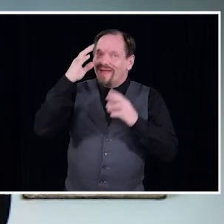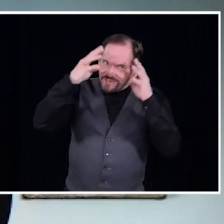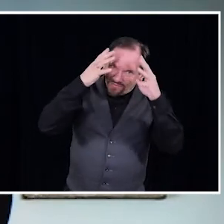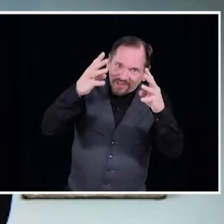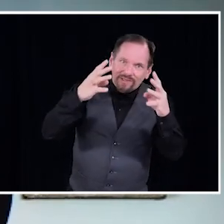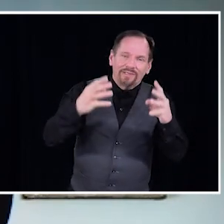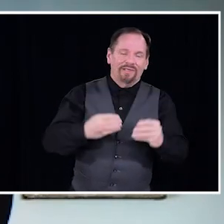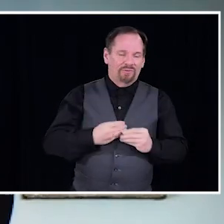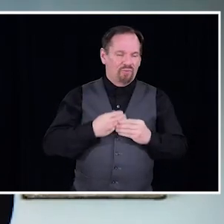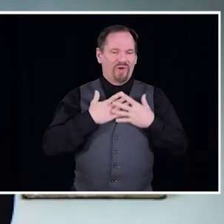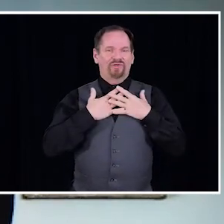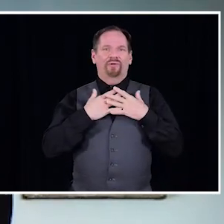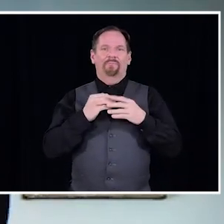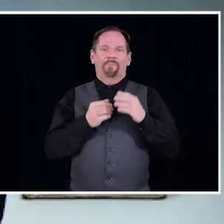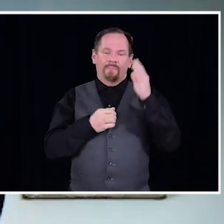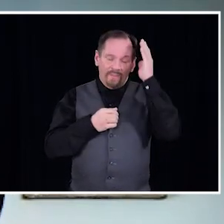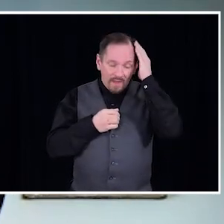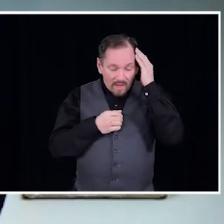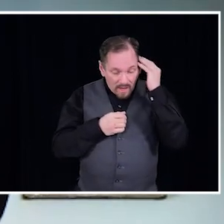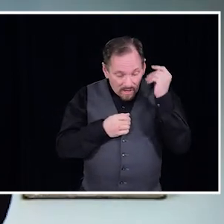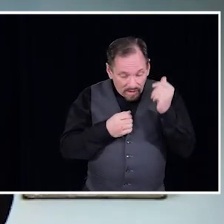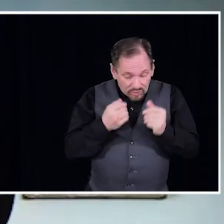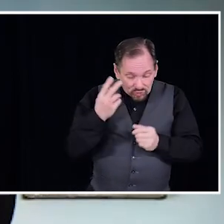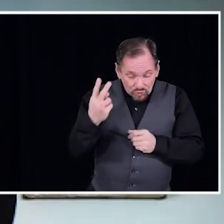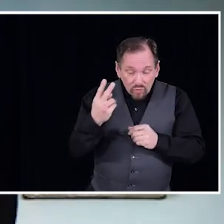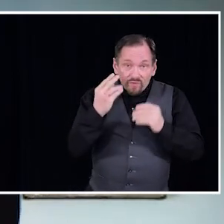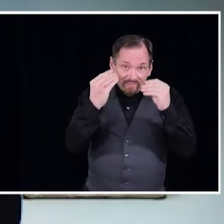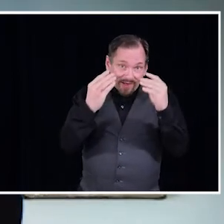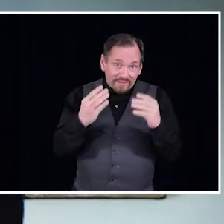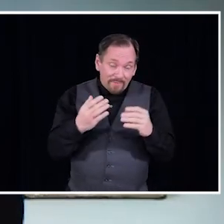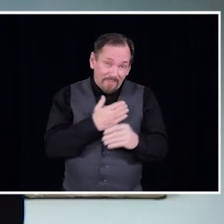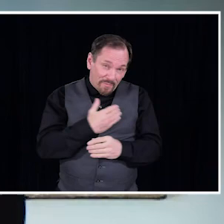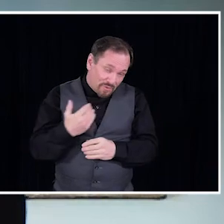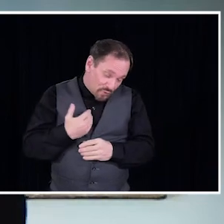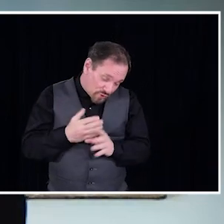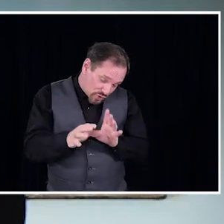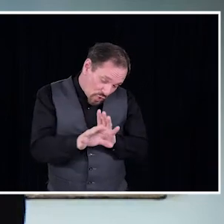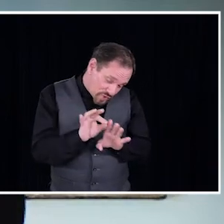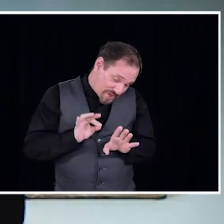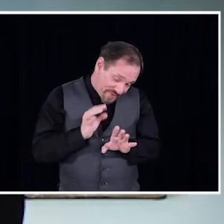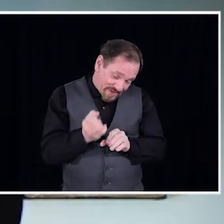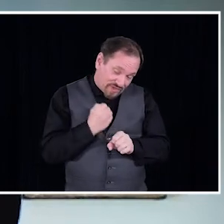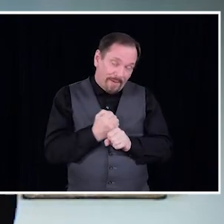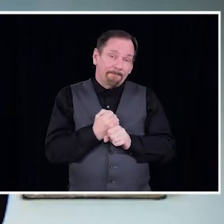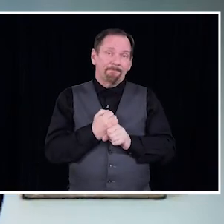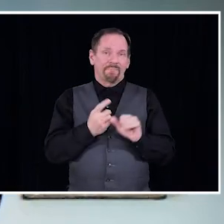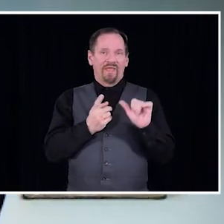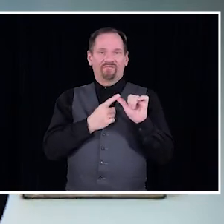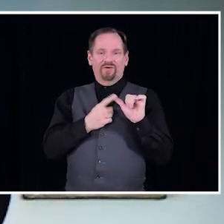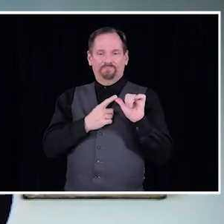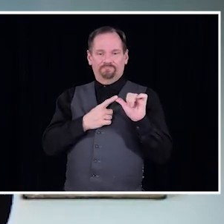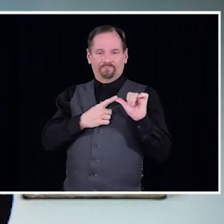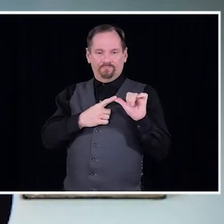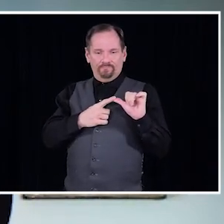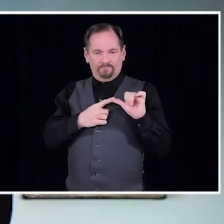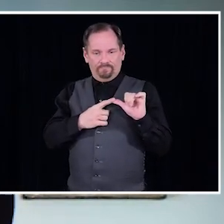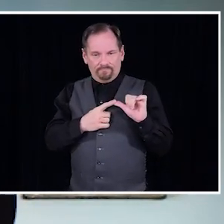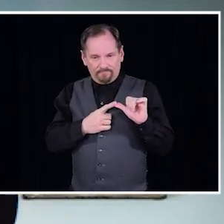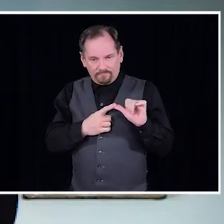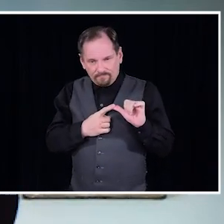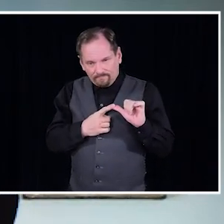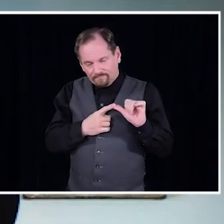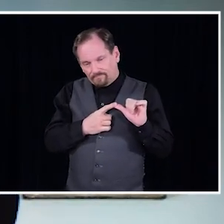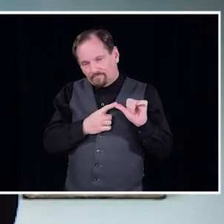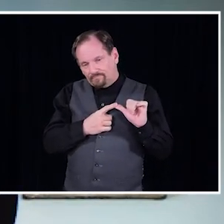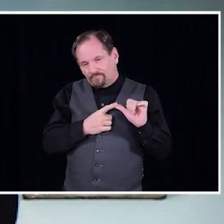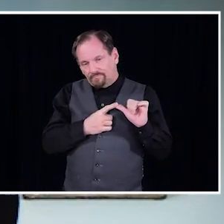and inspiration. Two faculty members were selected for the award this year. The first faculty member to